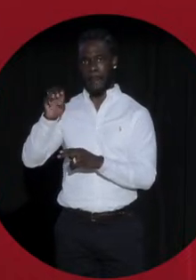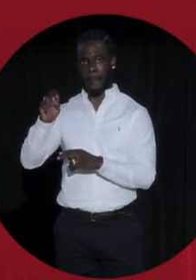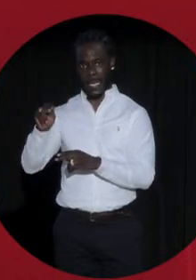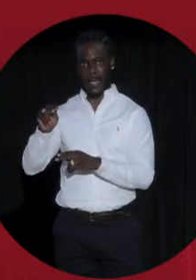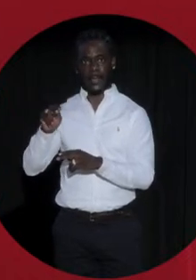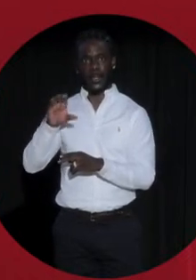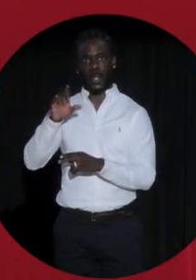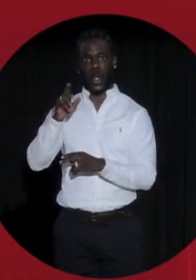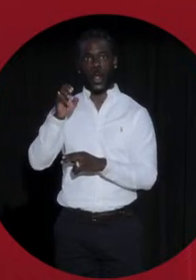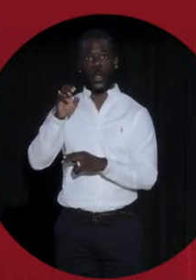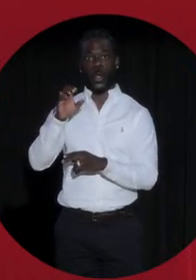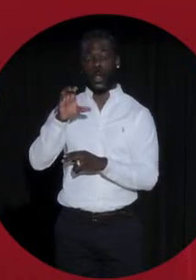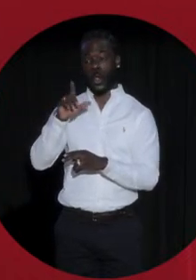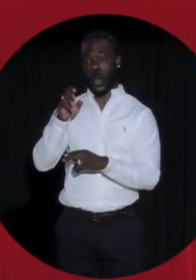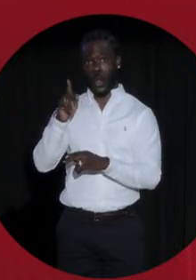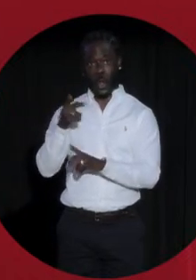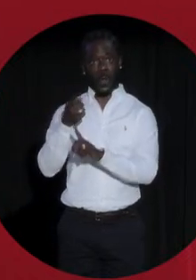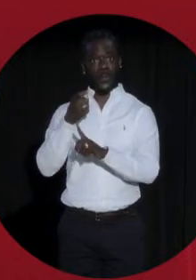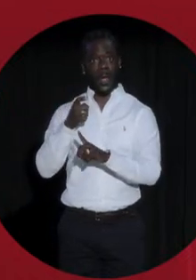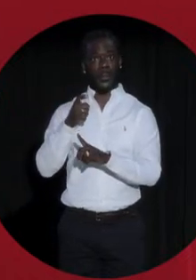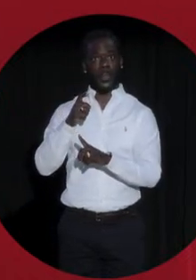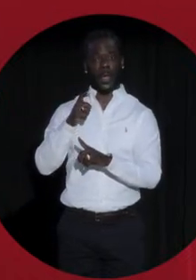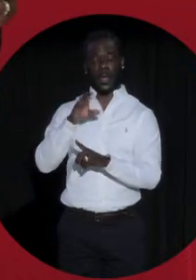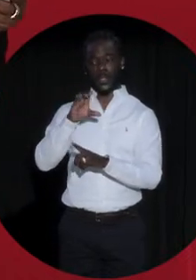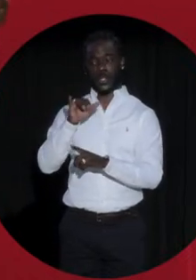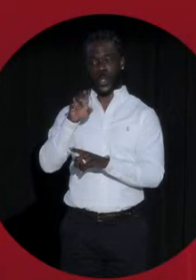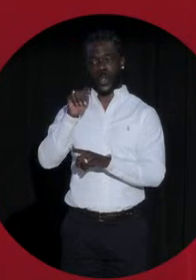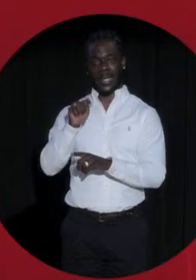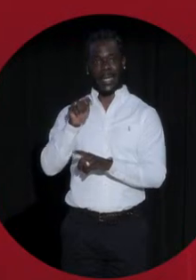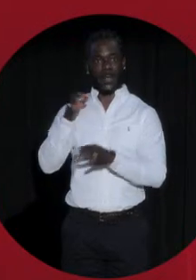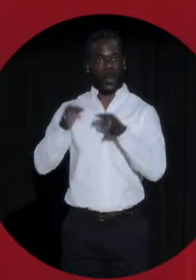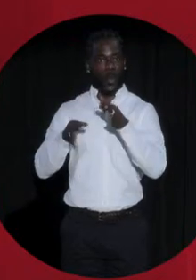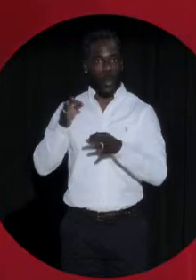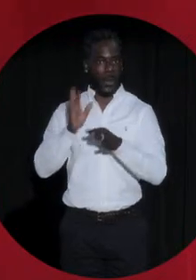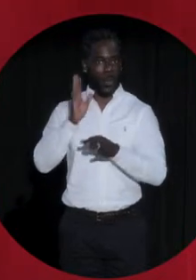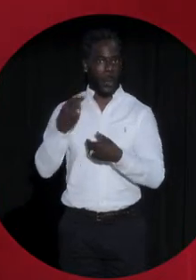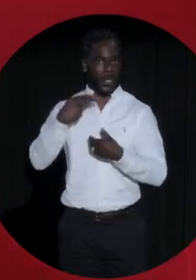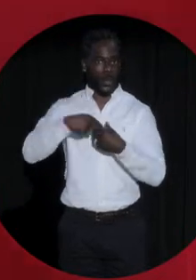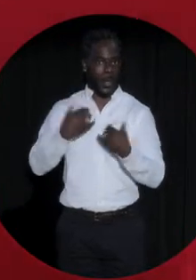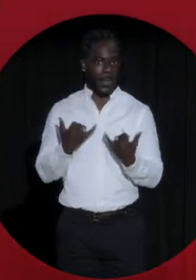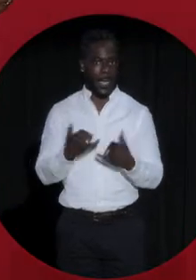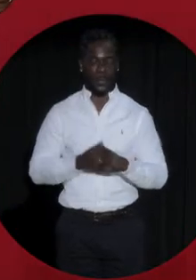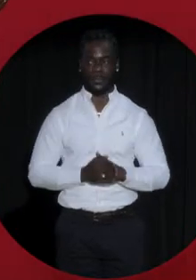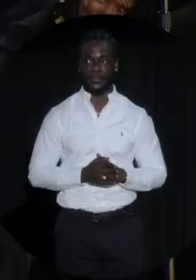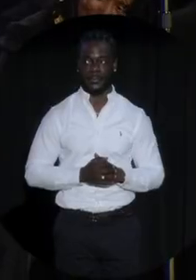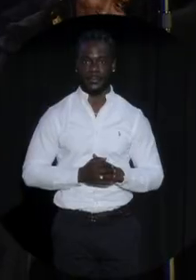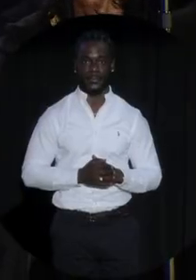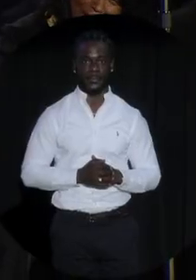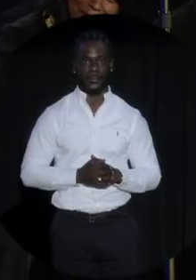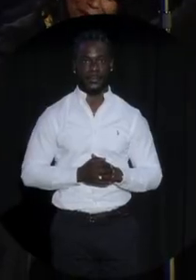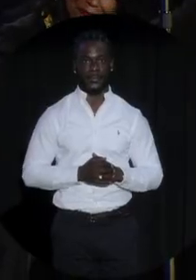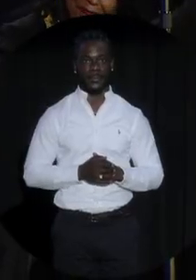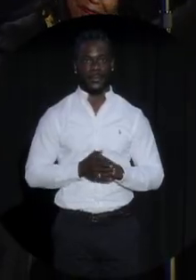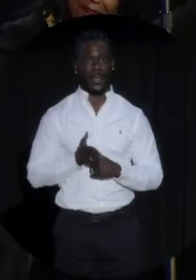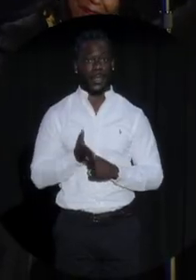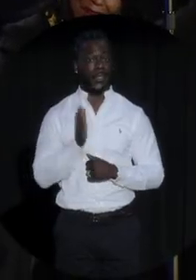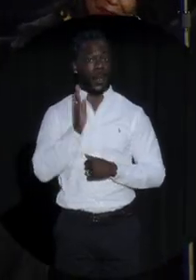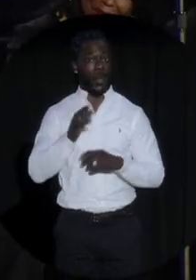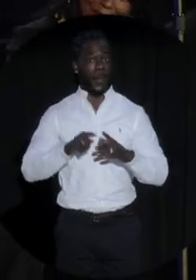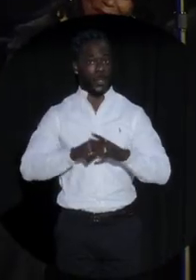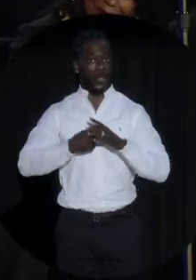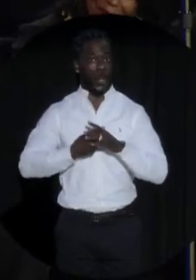of the Circuit Court, who will now join me at the podium. And this will begin